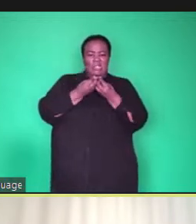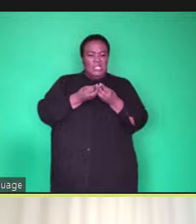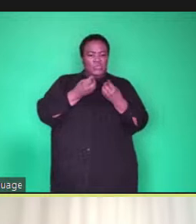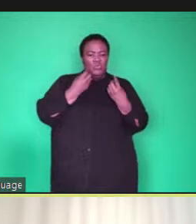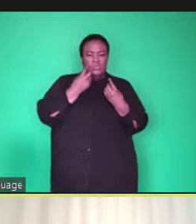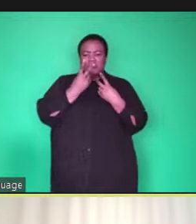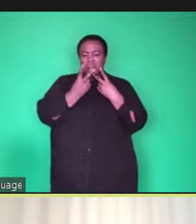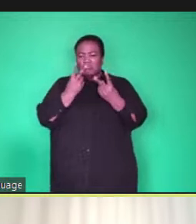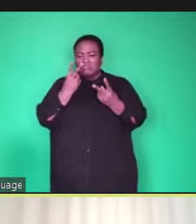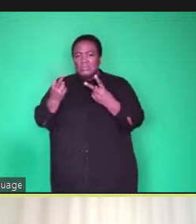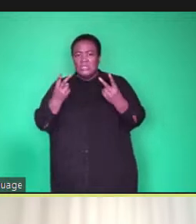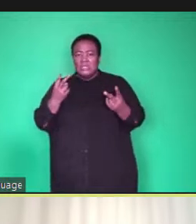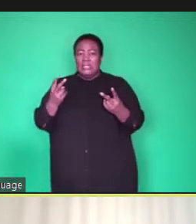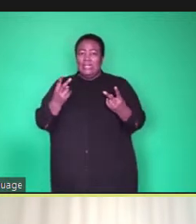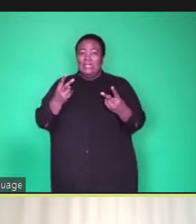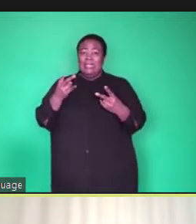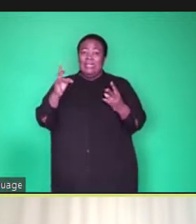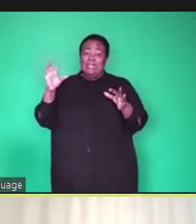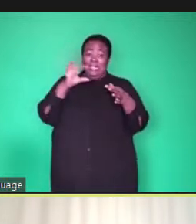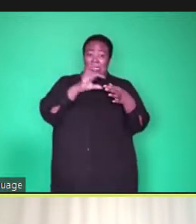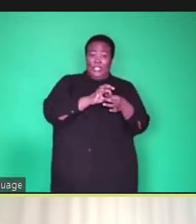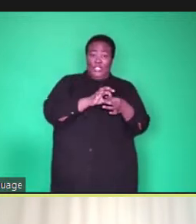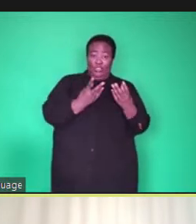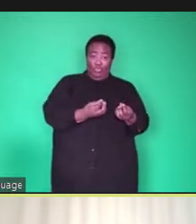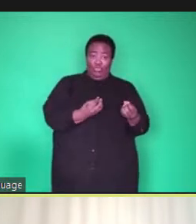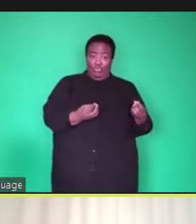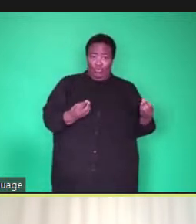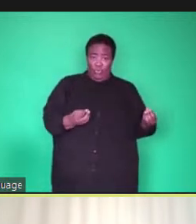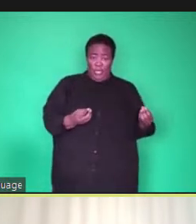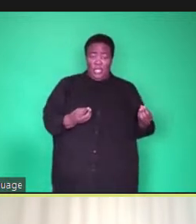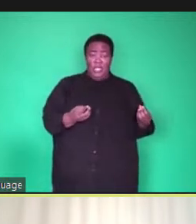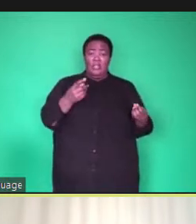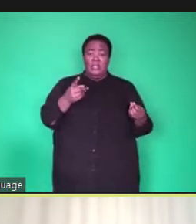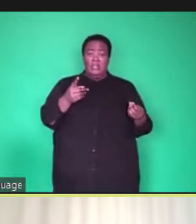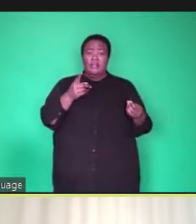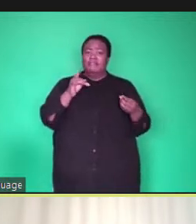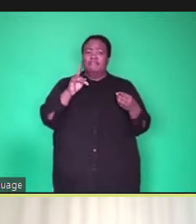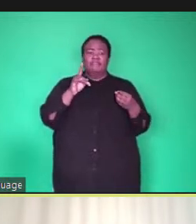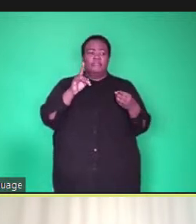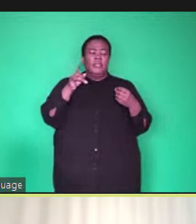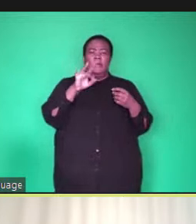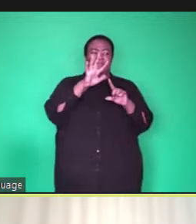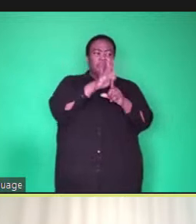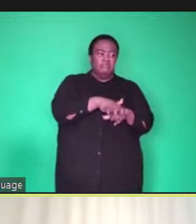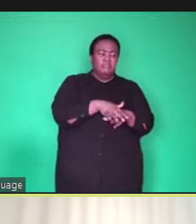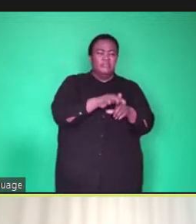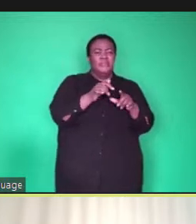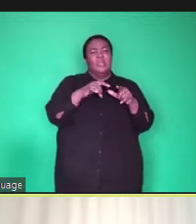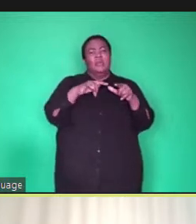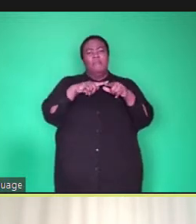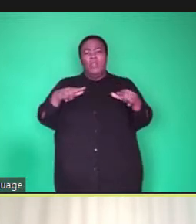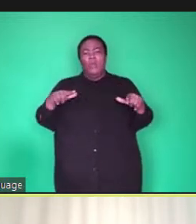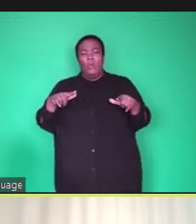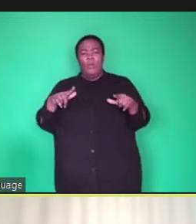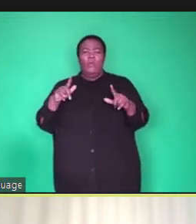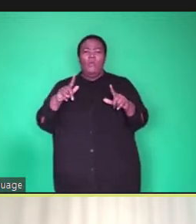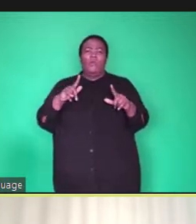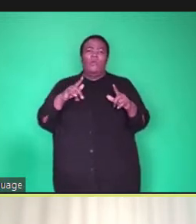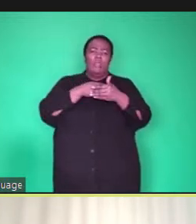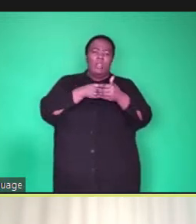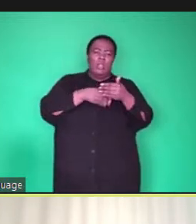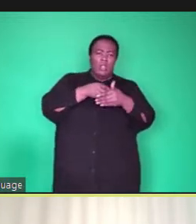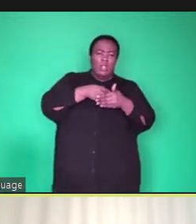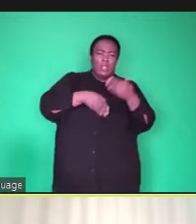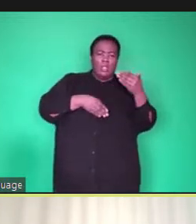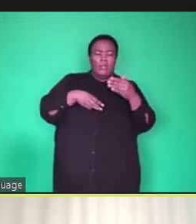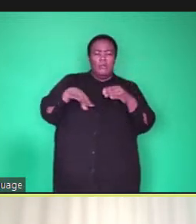children, this arsenal of racially discriminatory laws that limited movement and residential choices for Black South